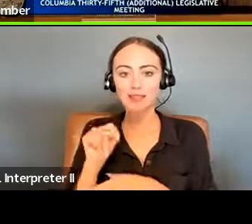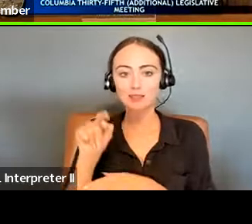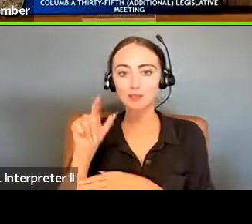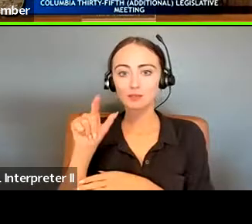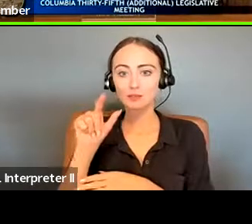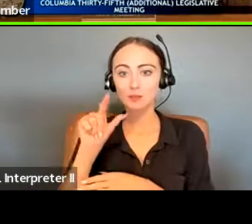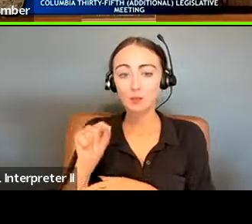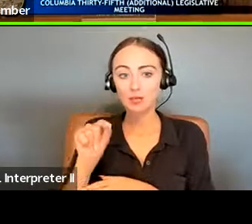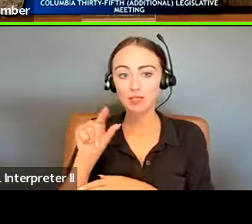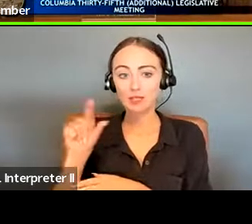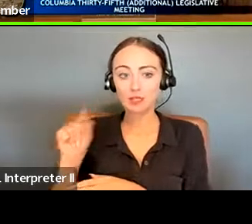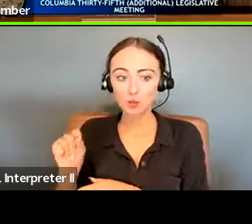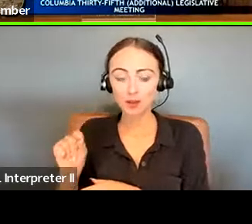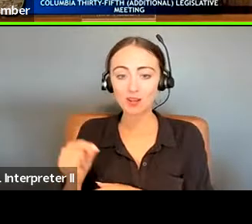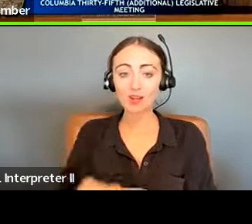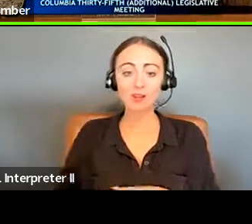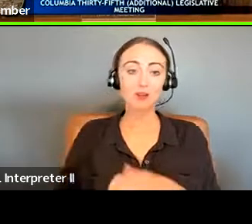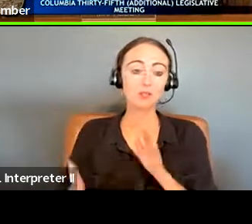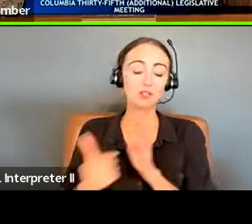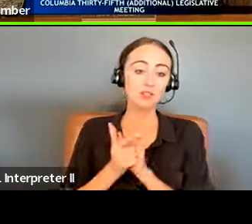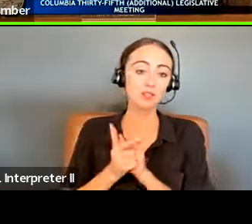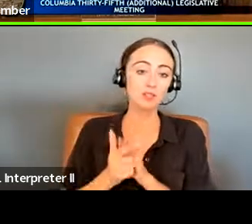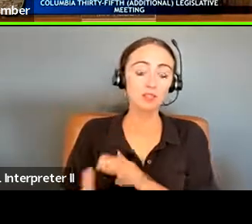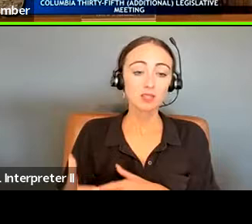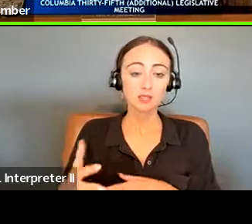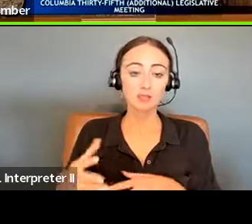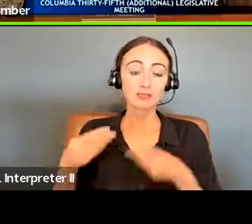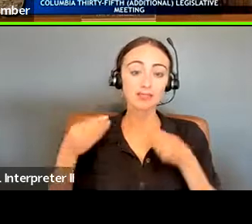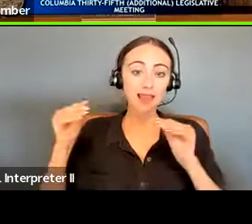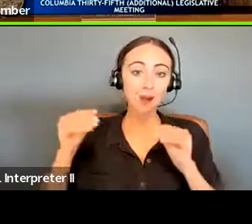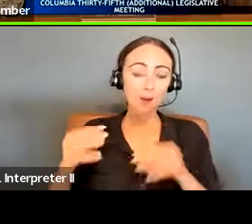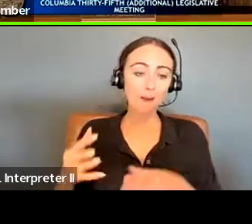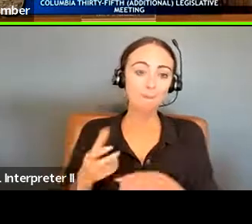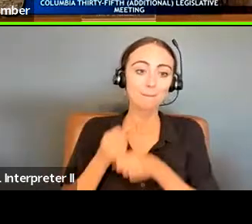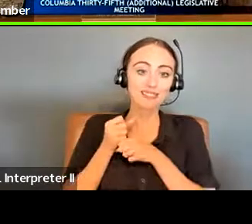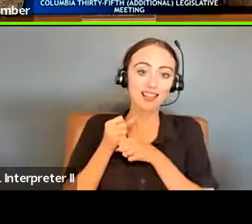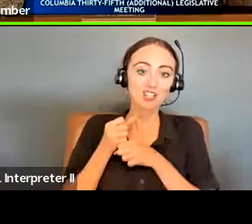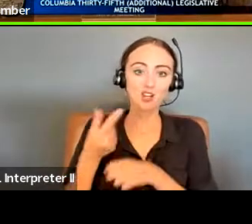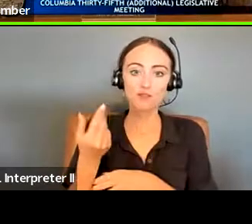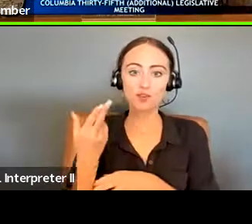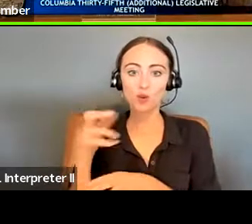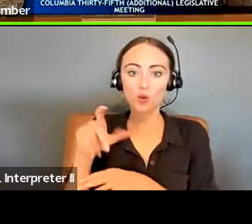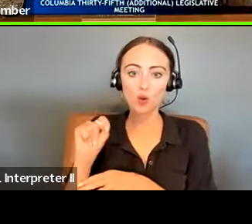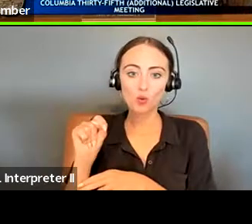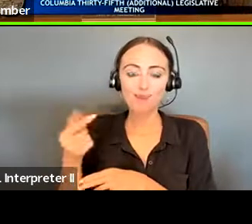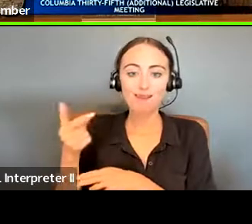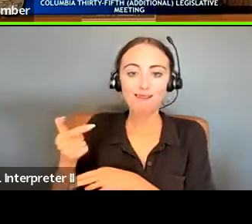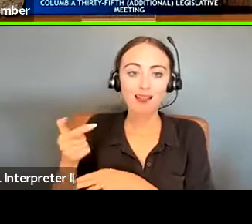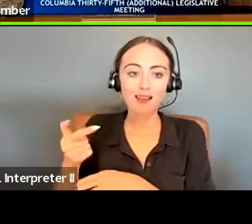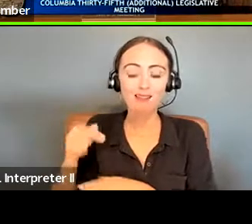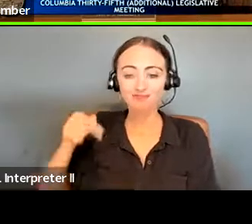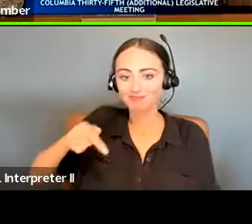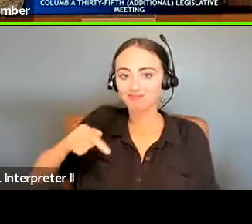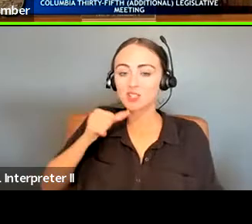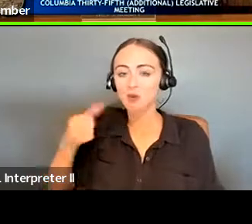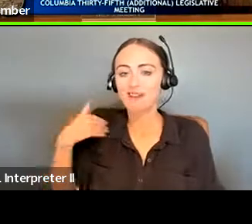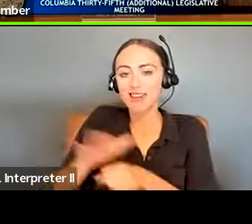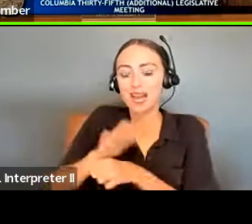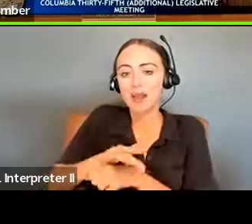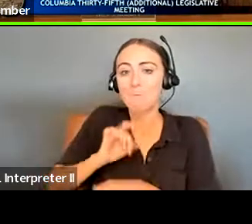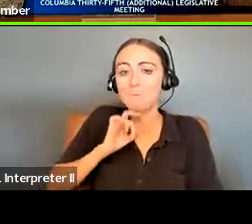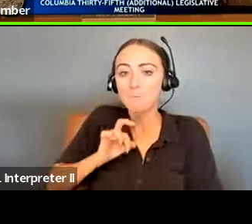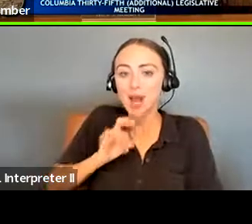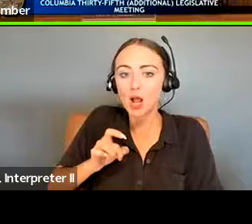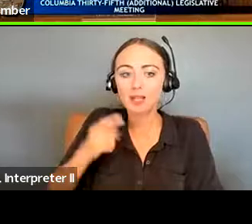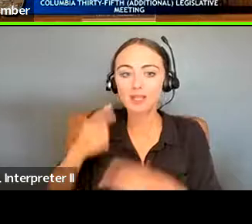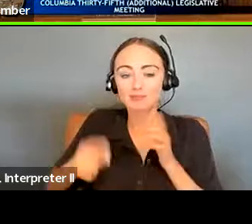the possession, sale, and transfer of ghost guns, firearms that are undetectable because they don't contain a sufficient quantity of metal,